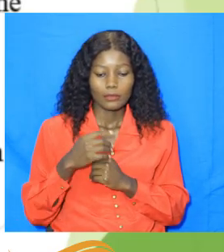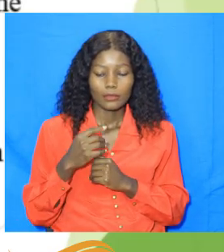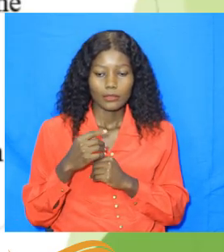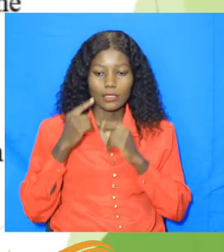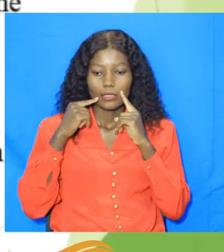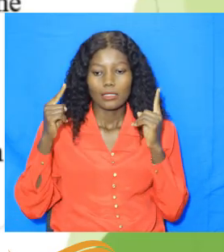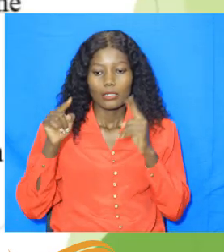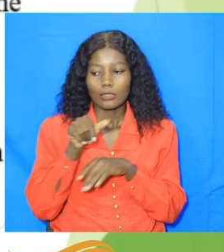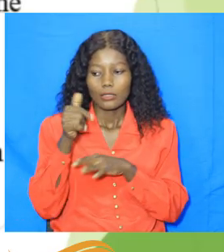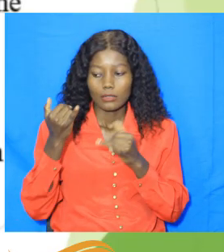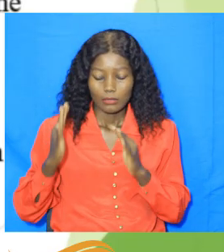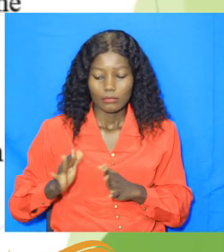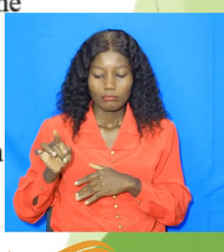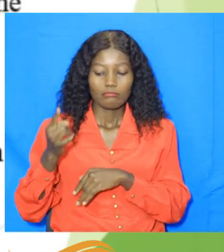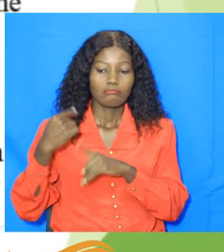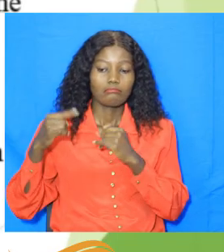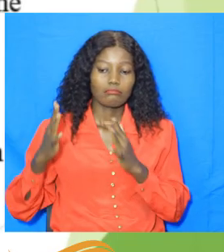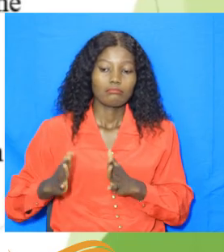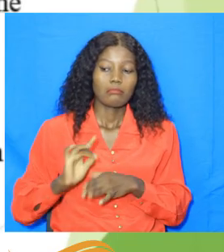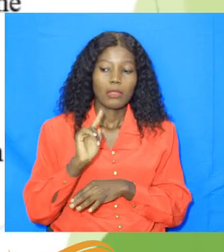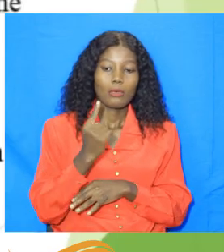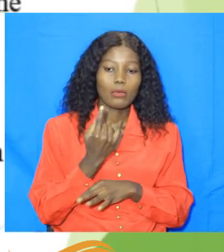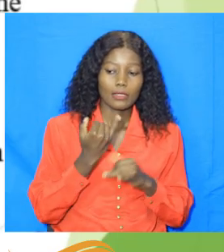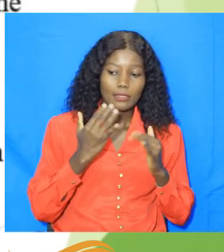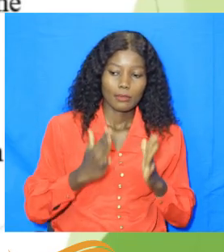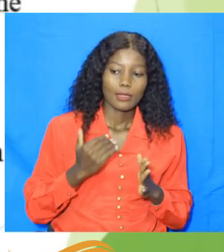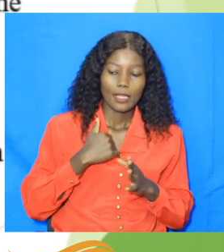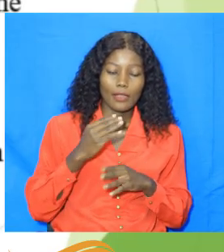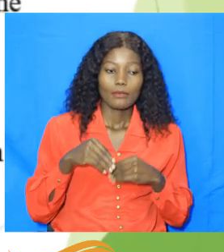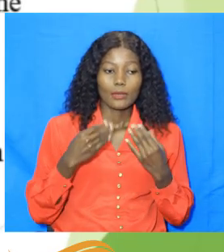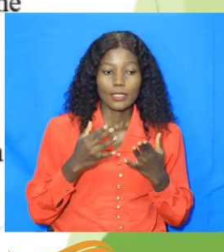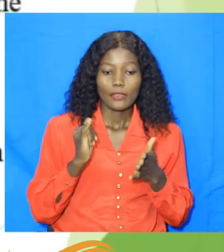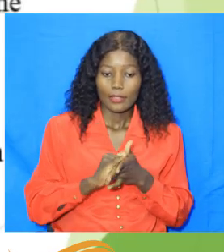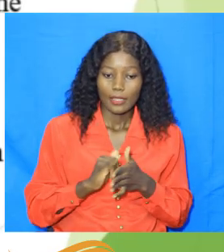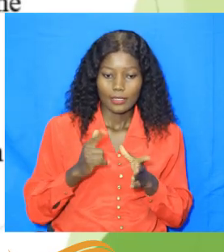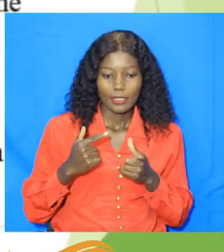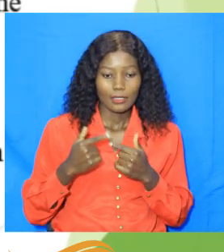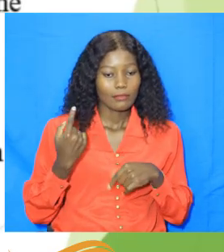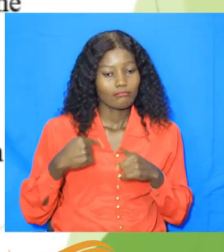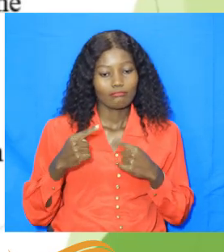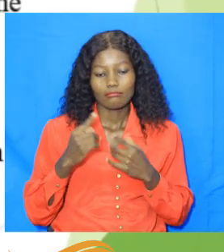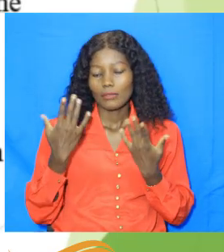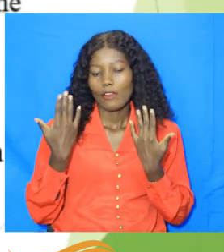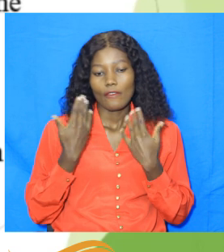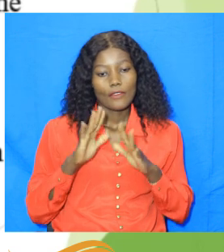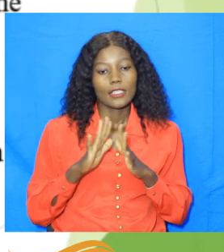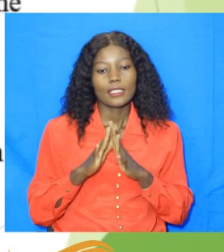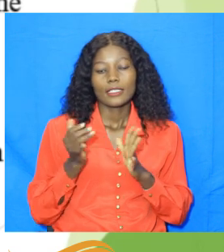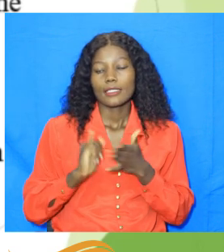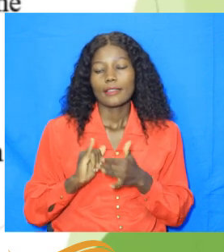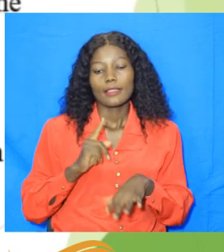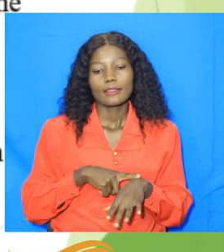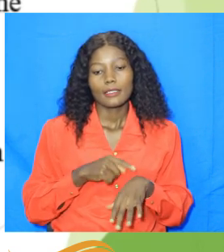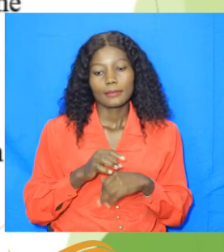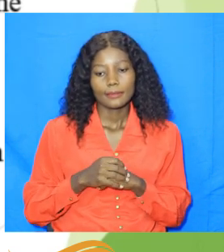winner. Once an athlete has been given Hansoku, then the game is over at that